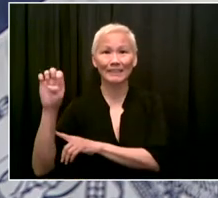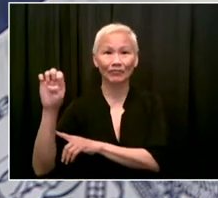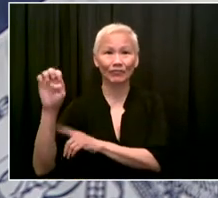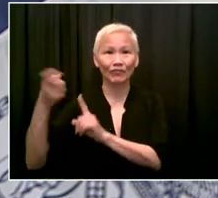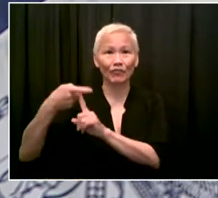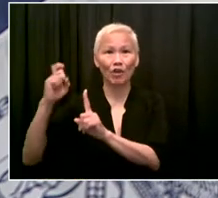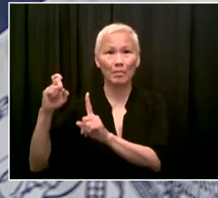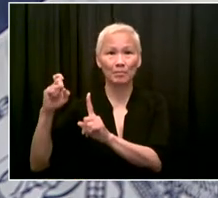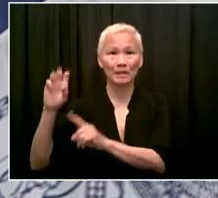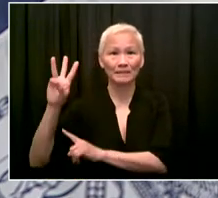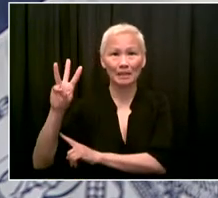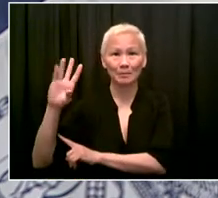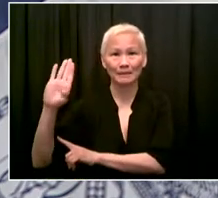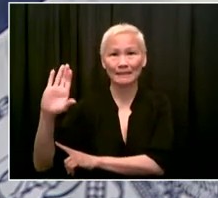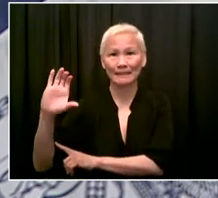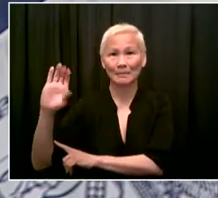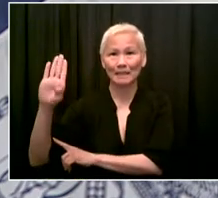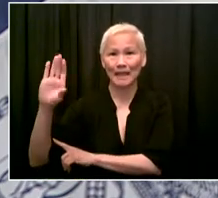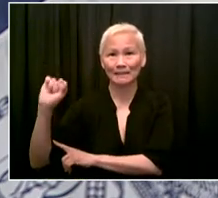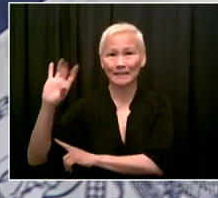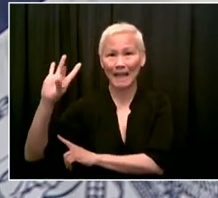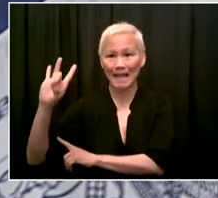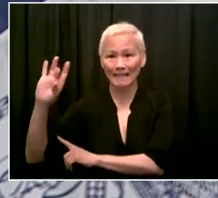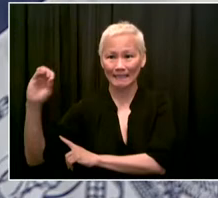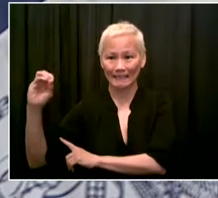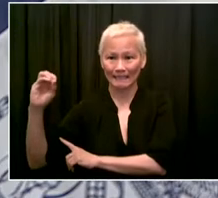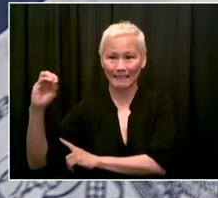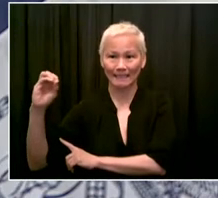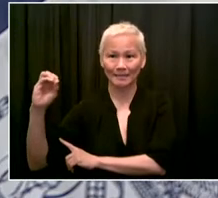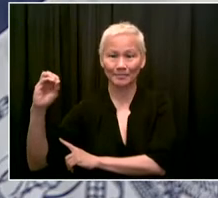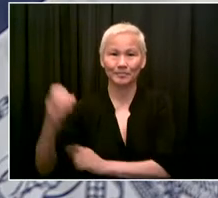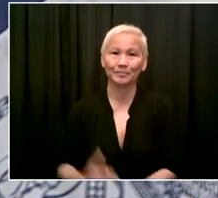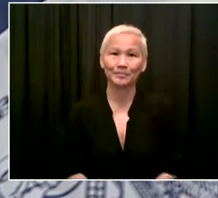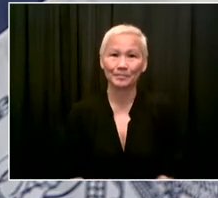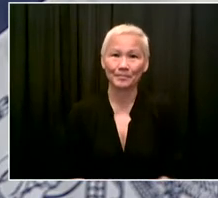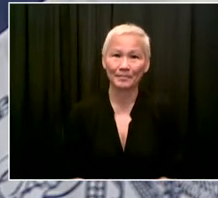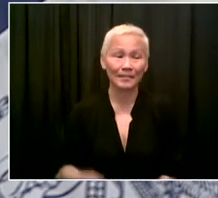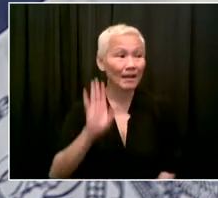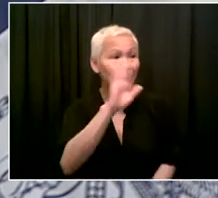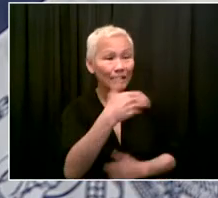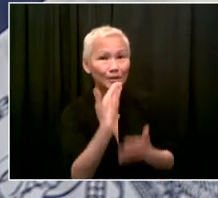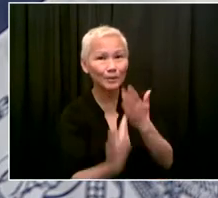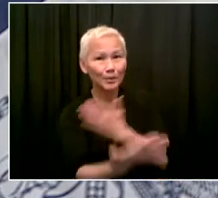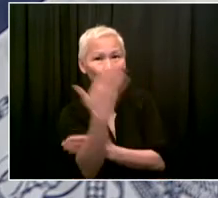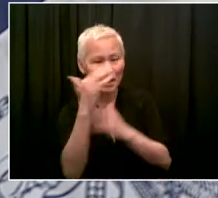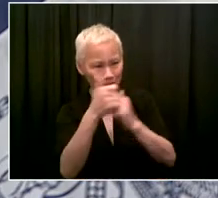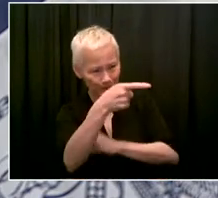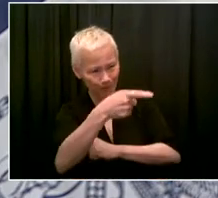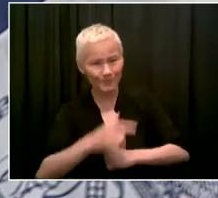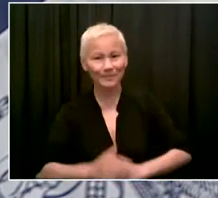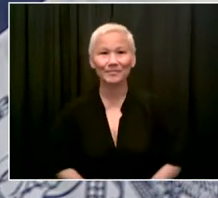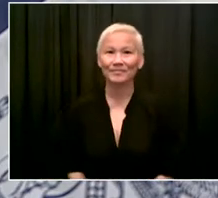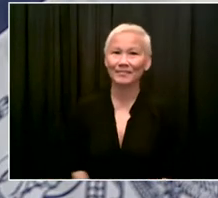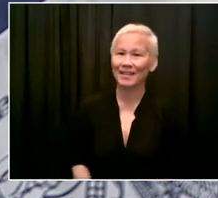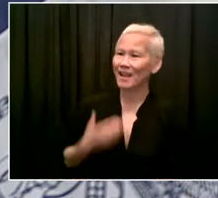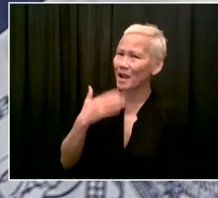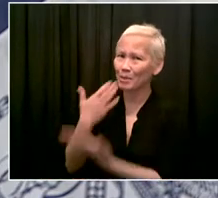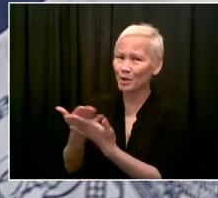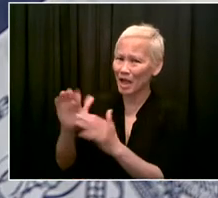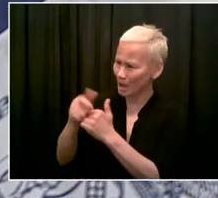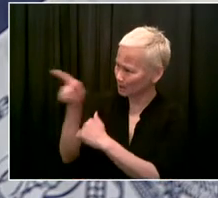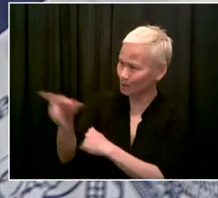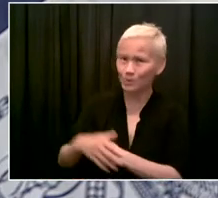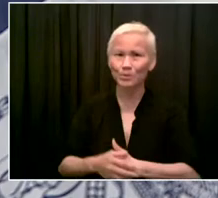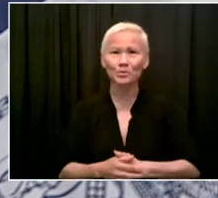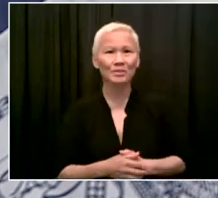sleep after last night. Yes. But we all need a little more today. Yes, exactly. I know it's probably too early